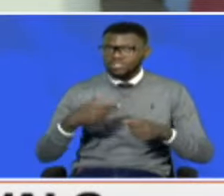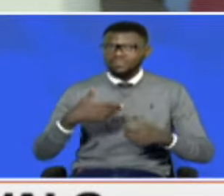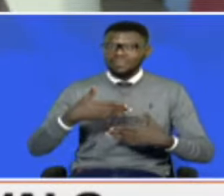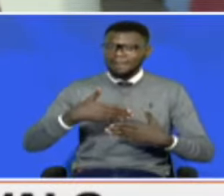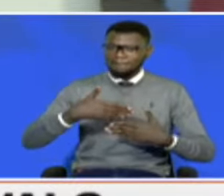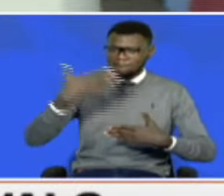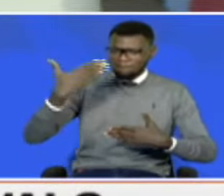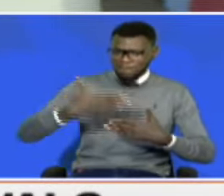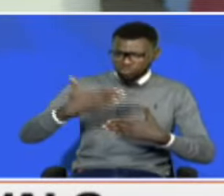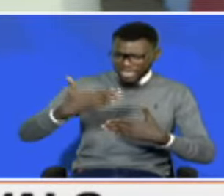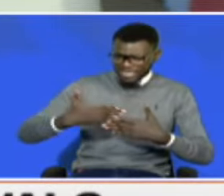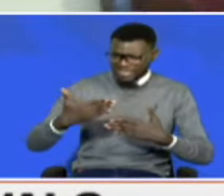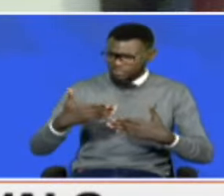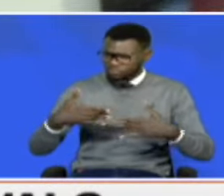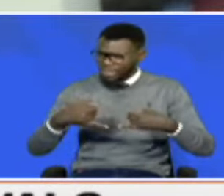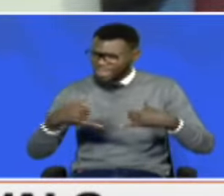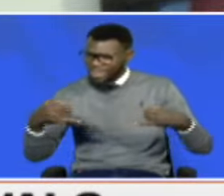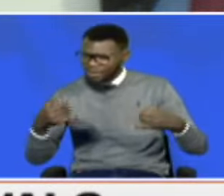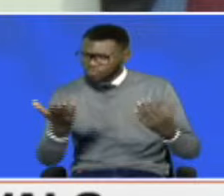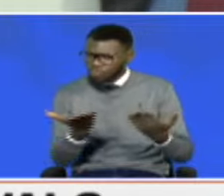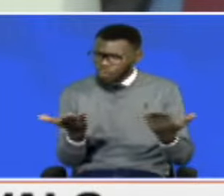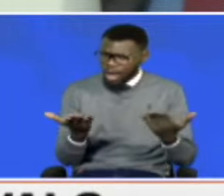tumekubaliana tutaitatua.